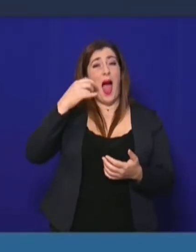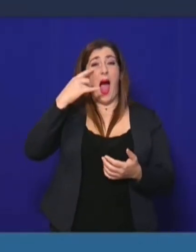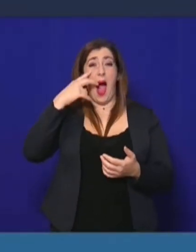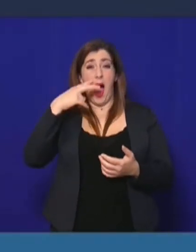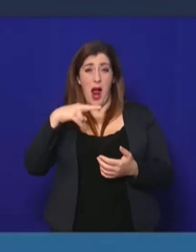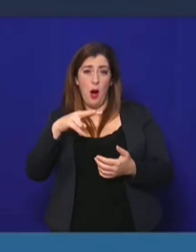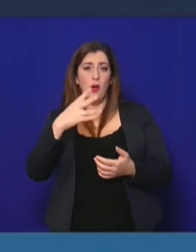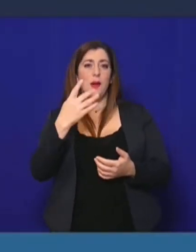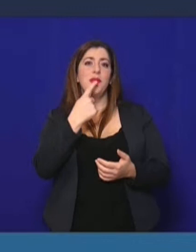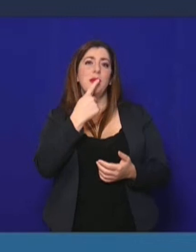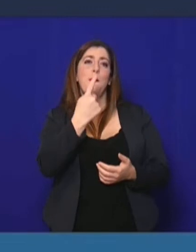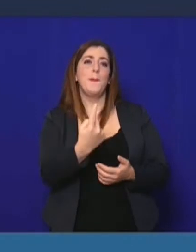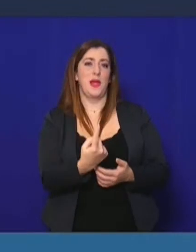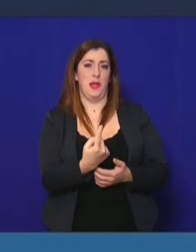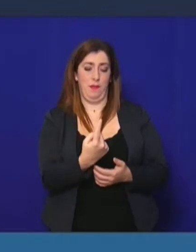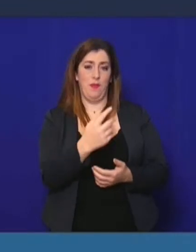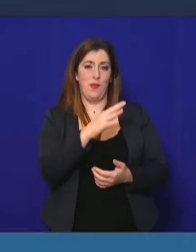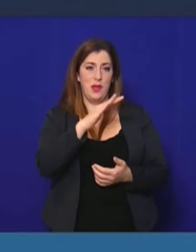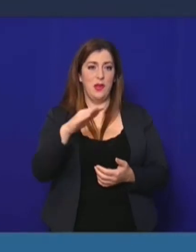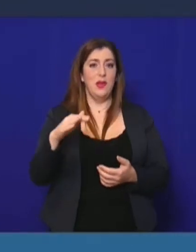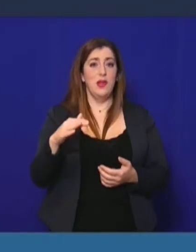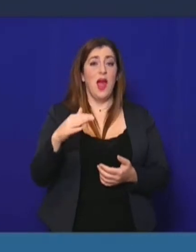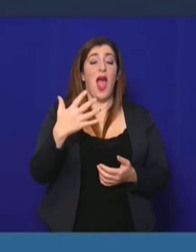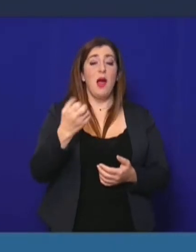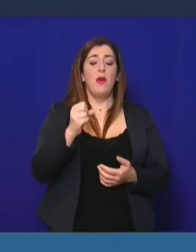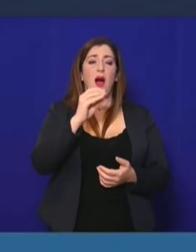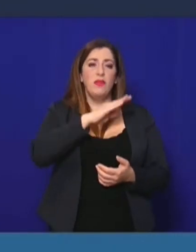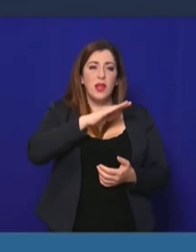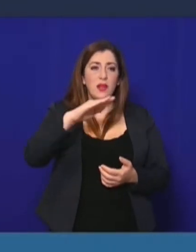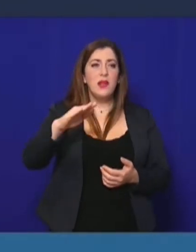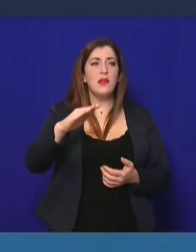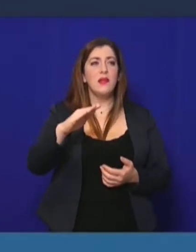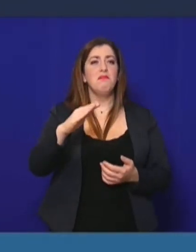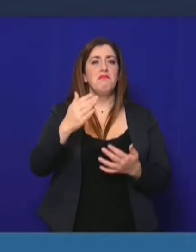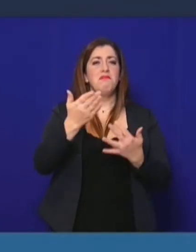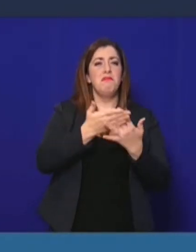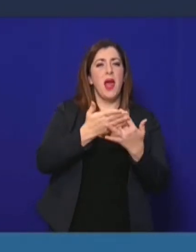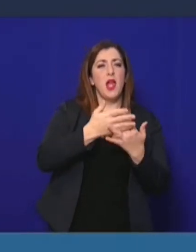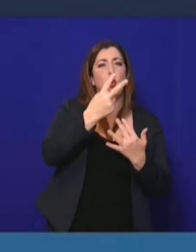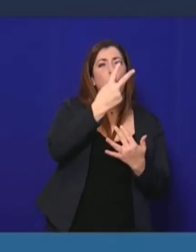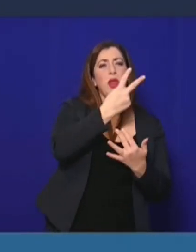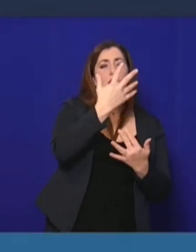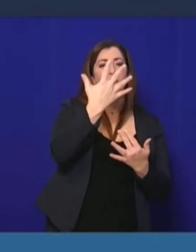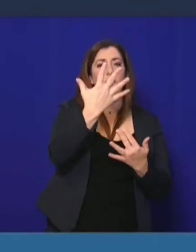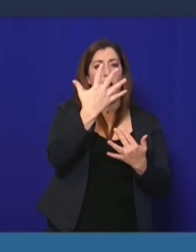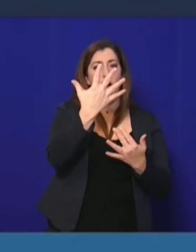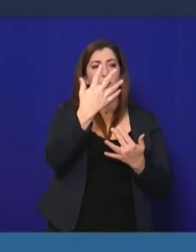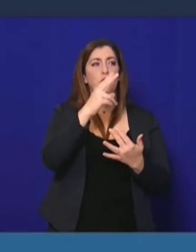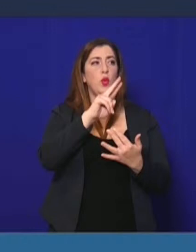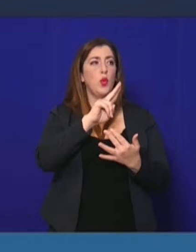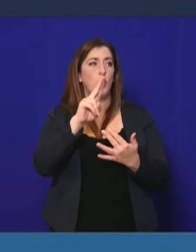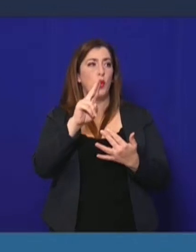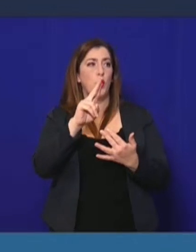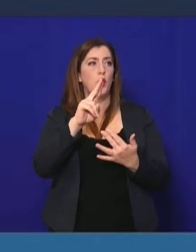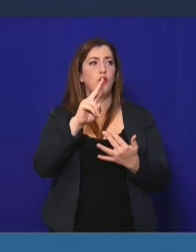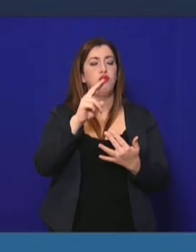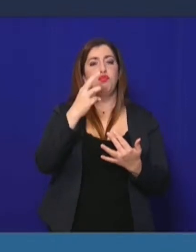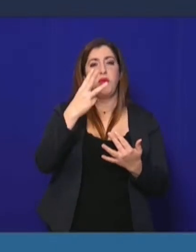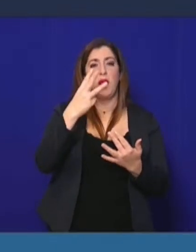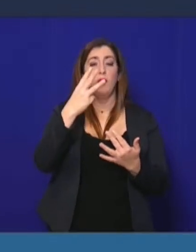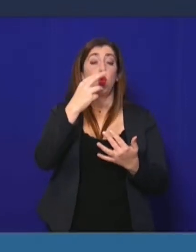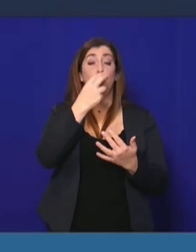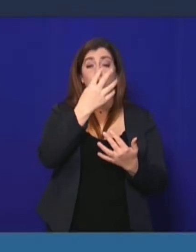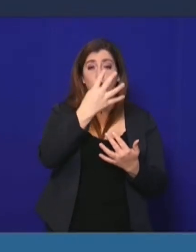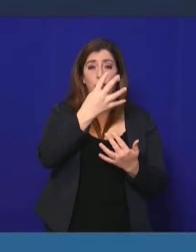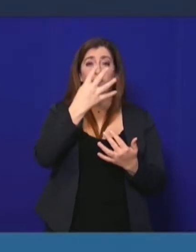ġimgħa, rġajna l-maġġor parti tal-każijiet kienu fl-etajiet bejn 25 u 34 sena. Però jekk tħarsu naqra lejn